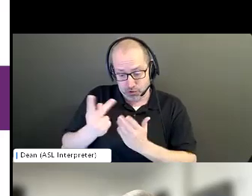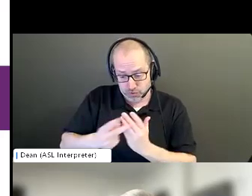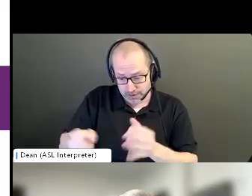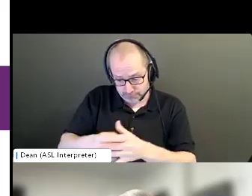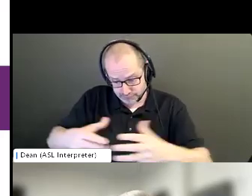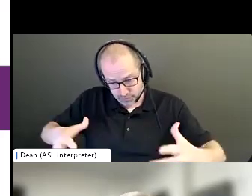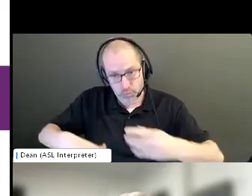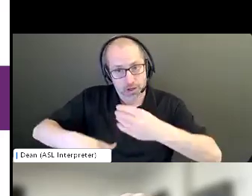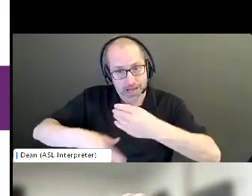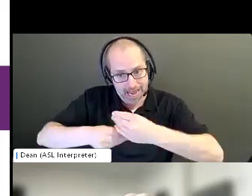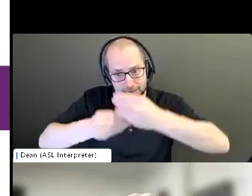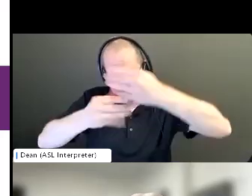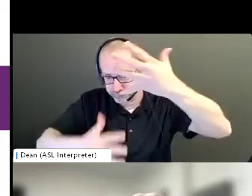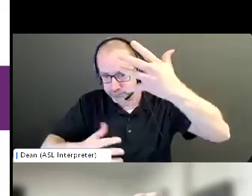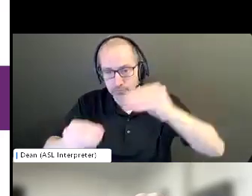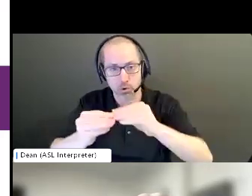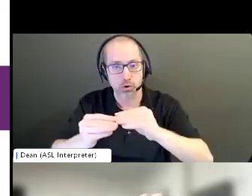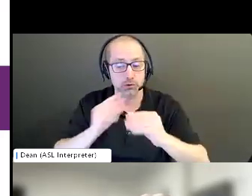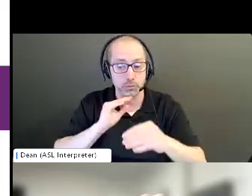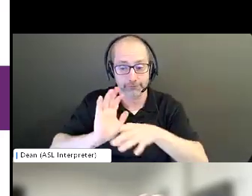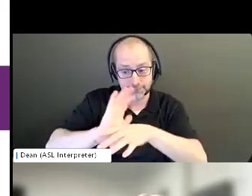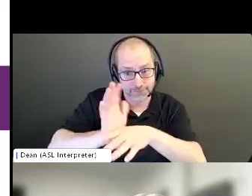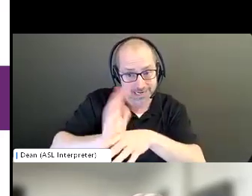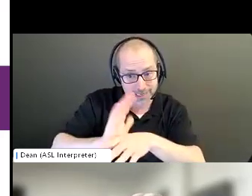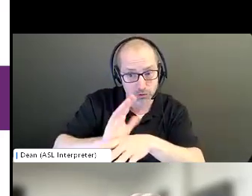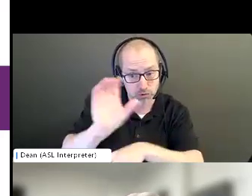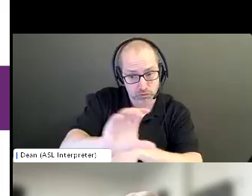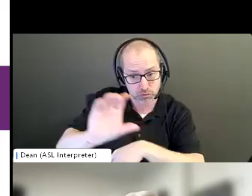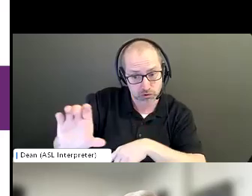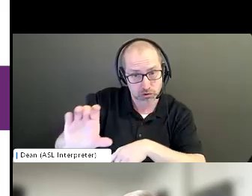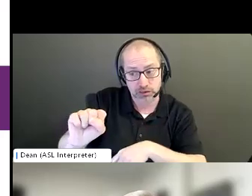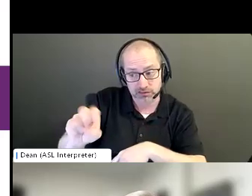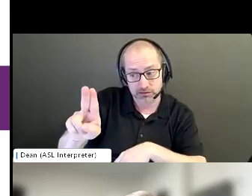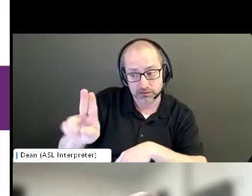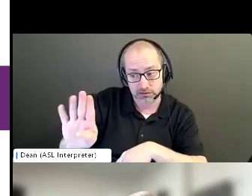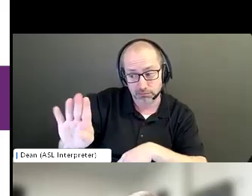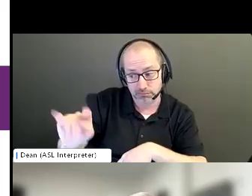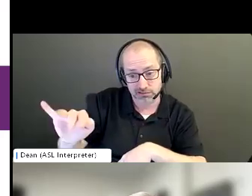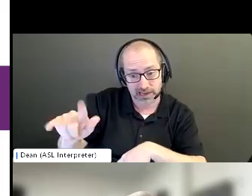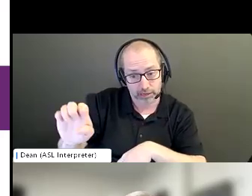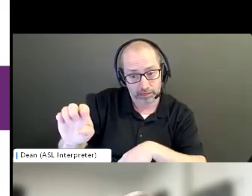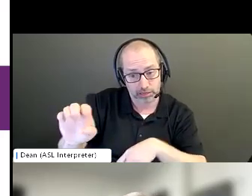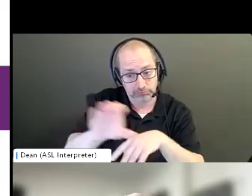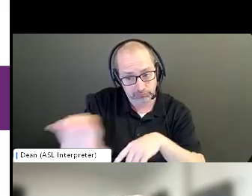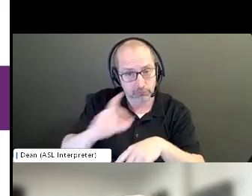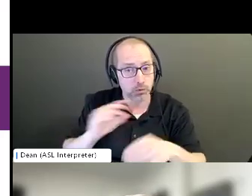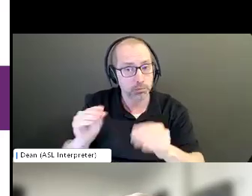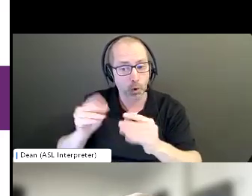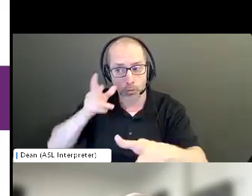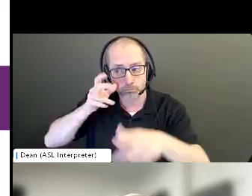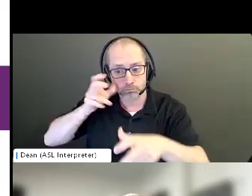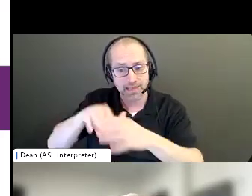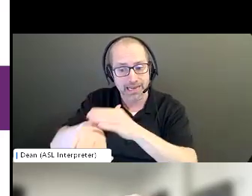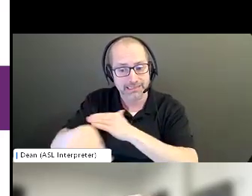added video subtitles to some of the videos used in the presentations to allow more accessibility for 6